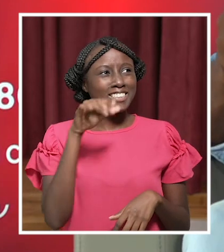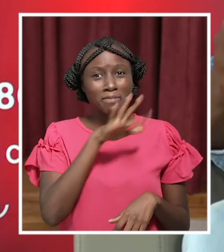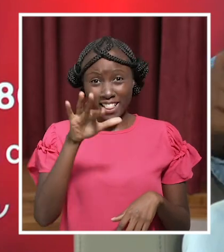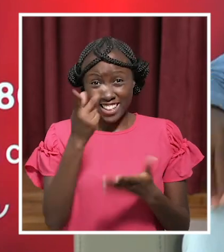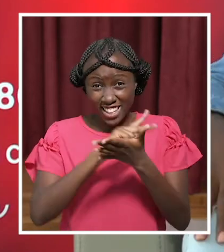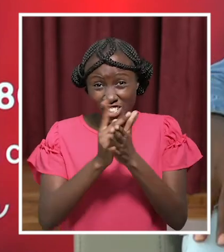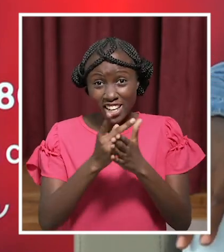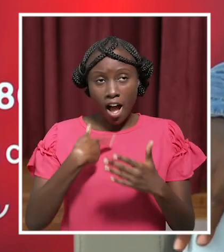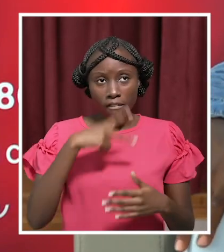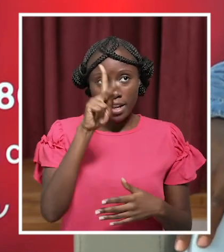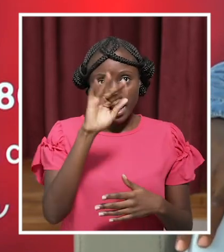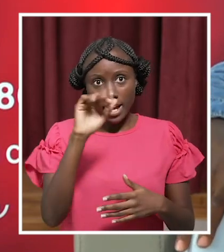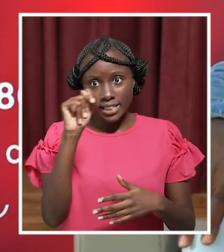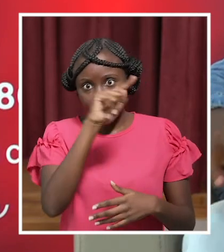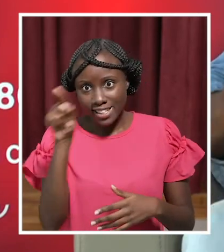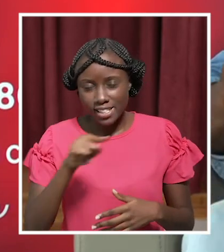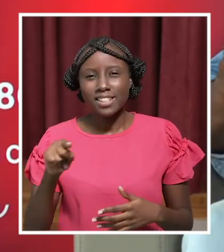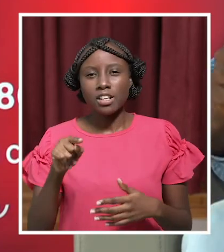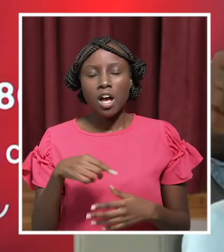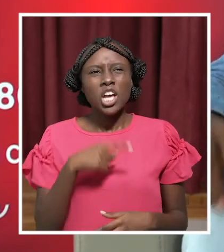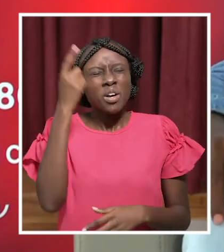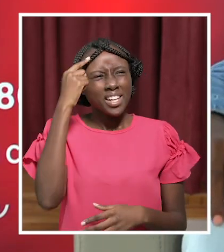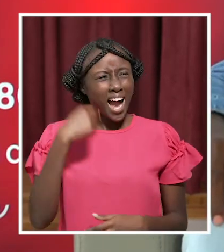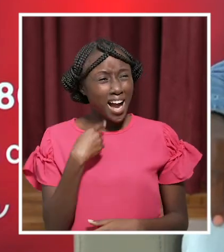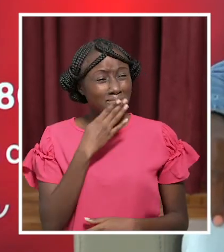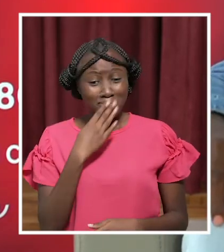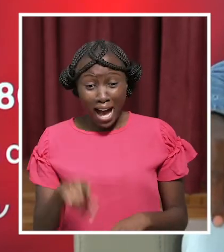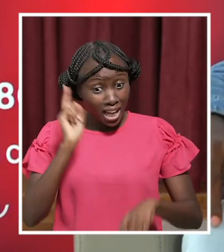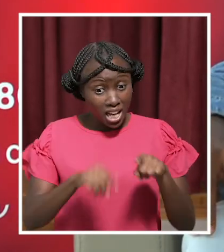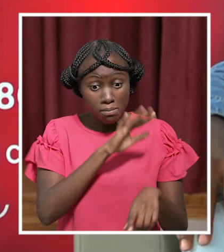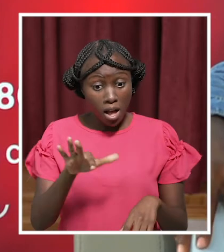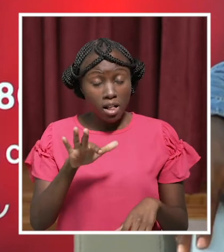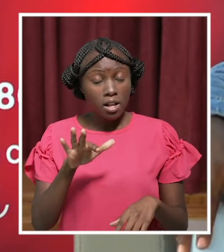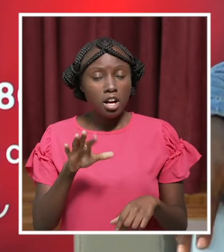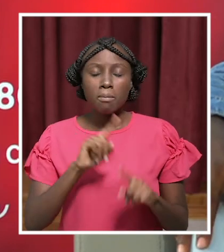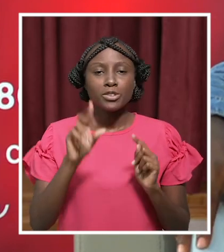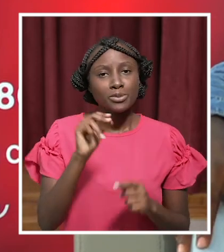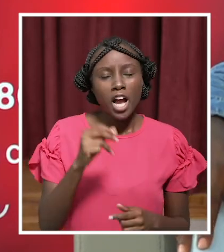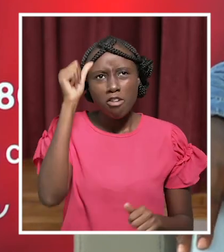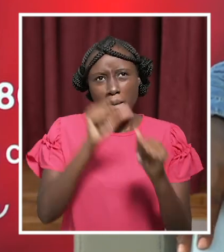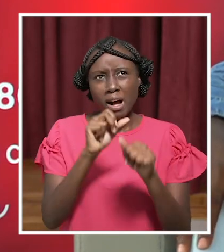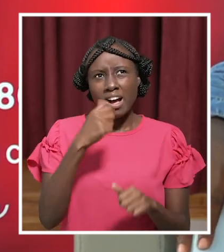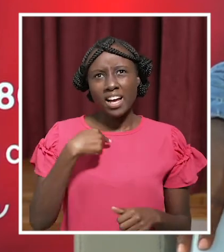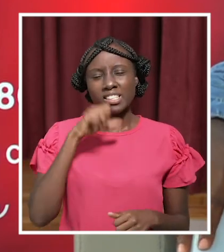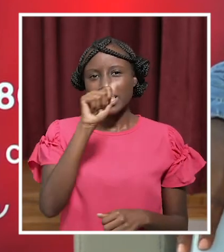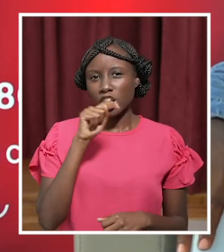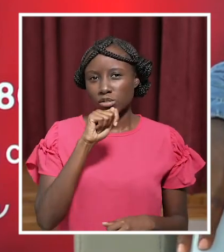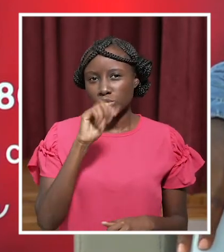you would think that you're bad at spelling. There were instances, I remember, even when I was in Standard 2, I